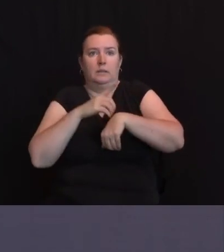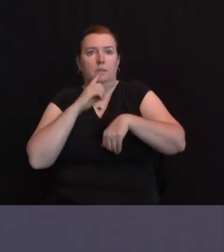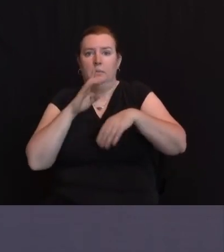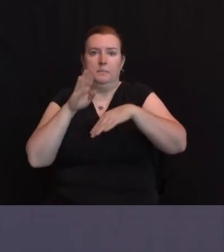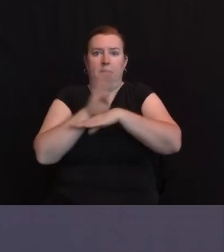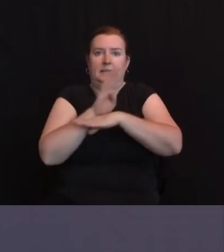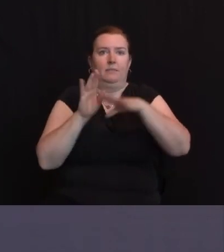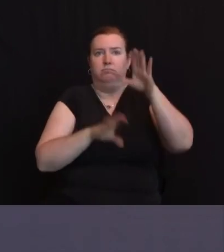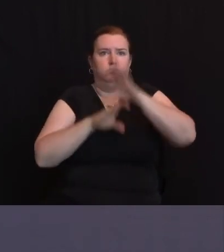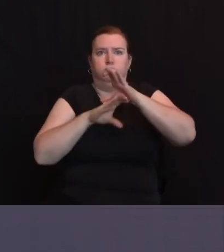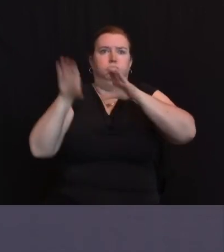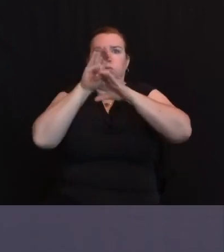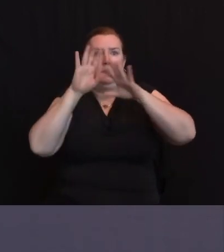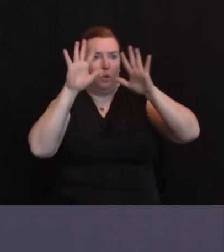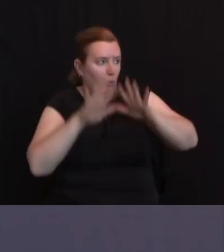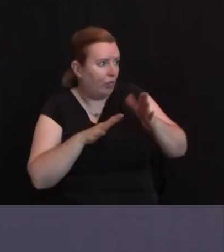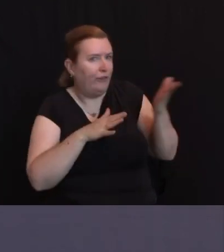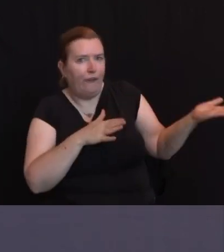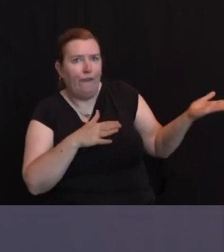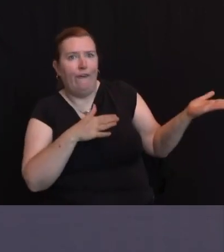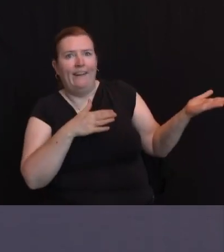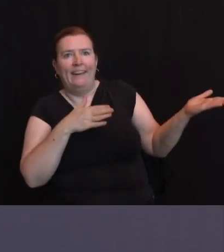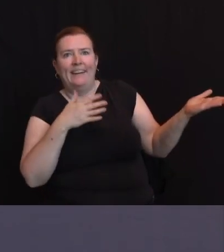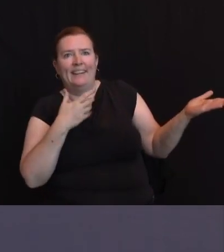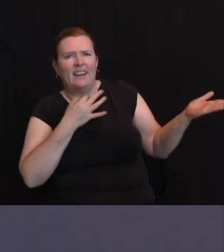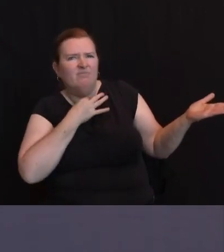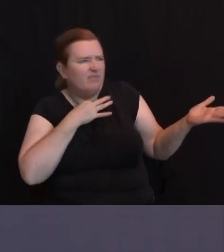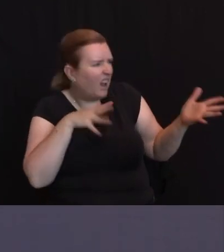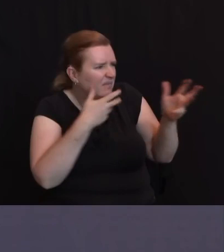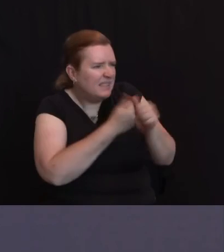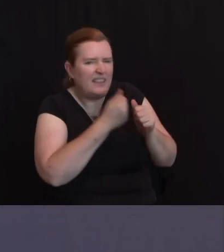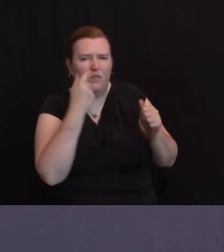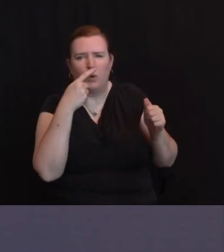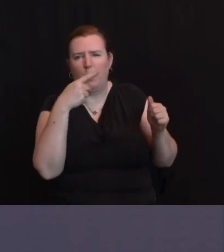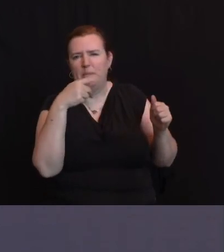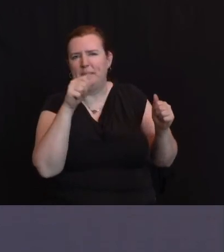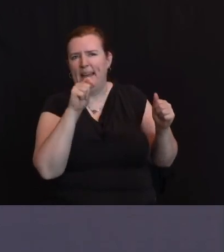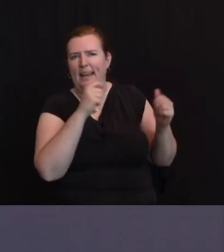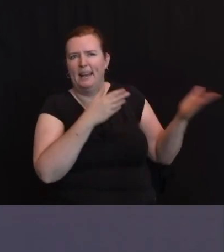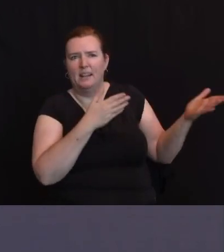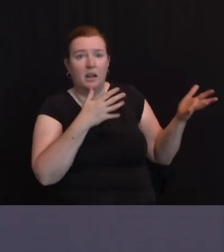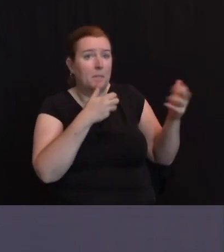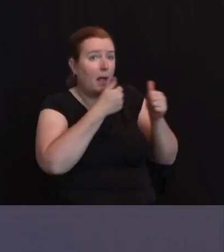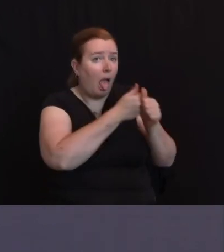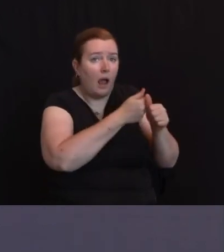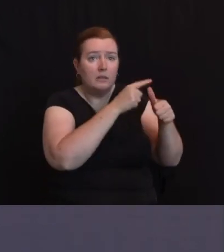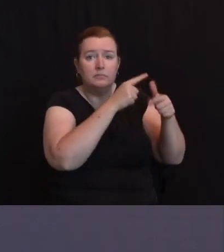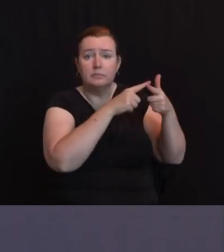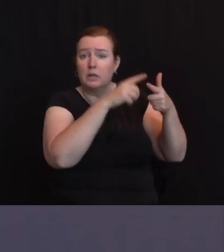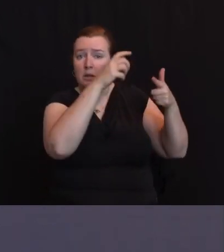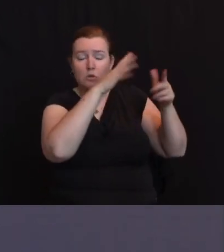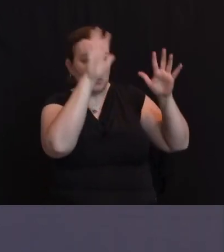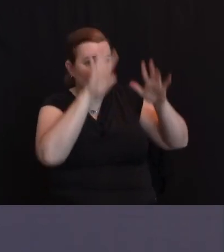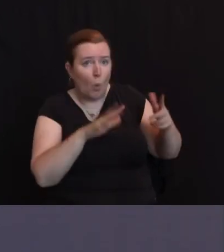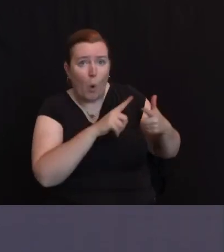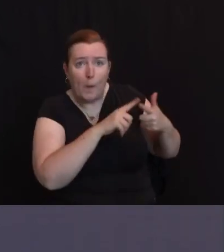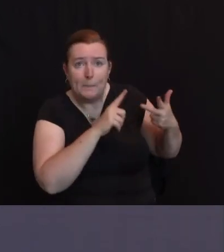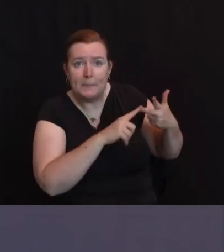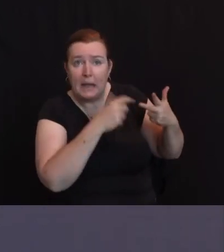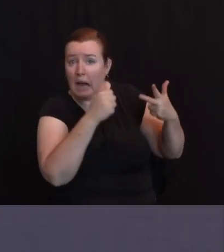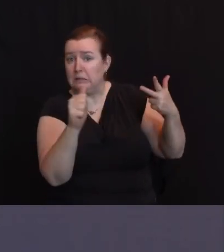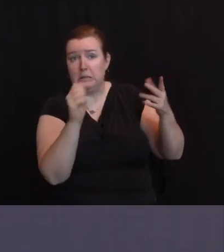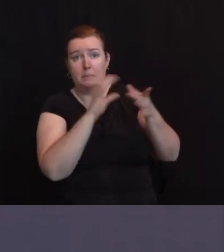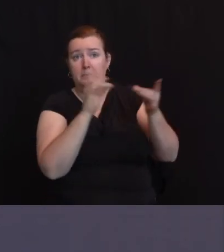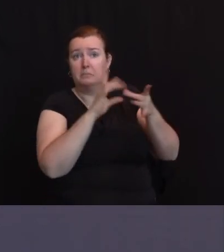reality. So any update on any of compliance, storm aftermath, any comments you want